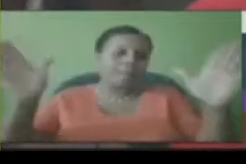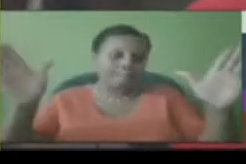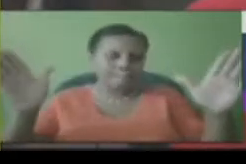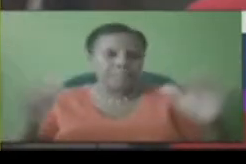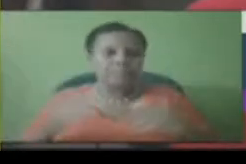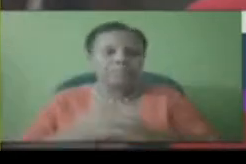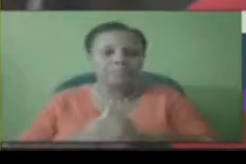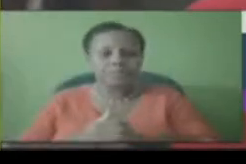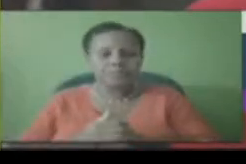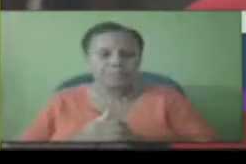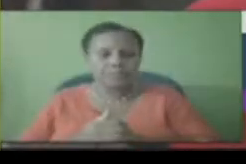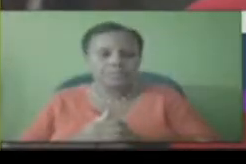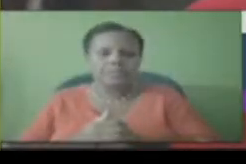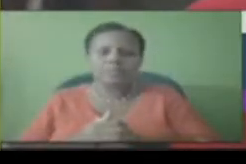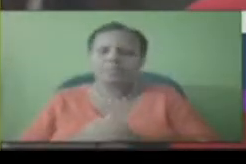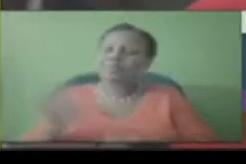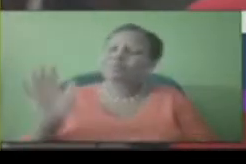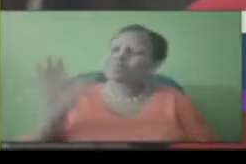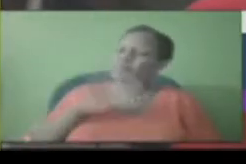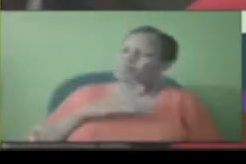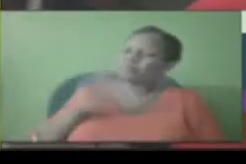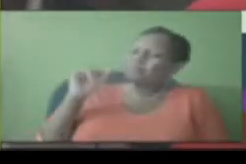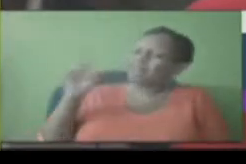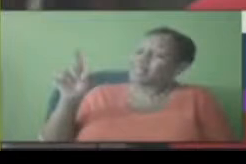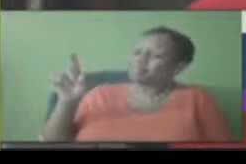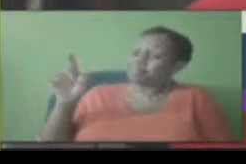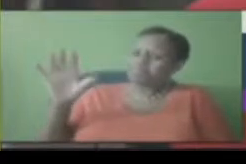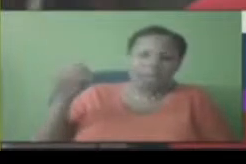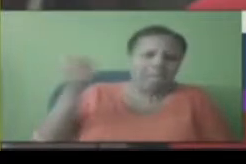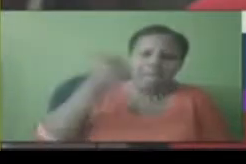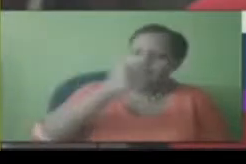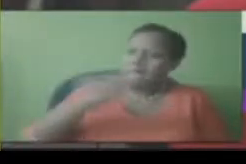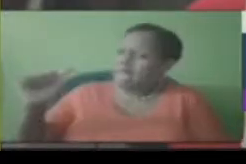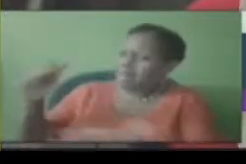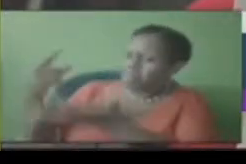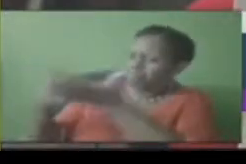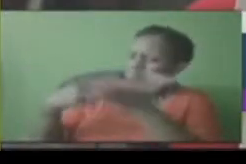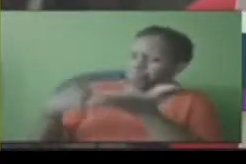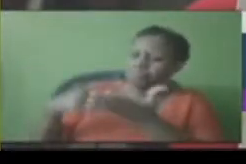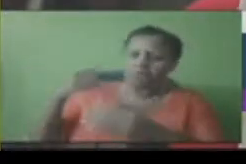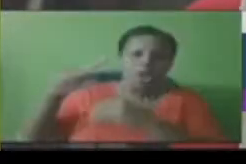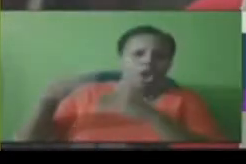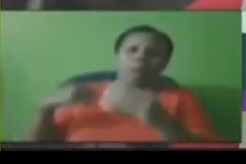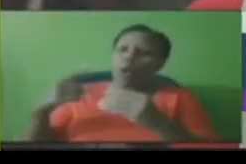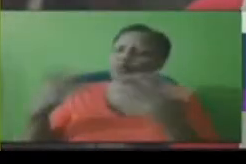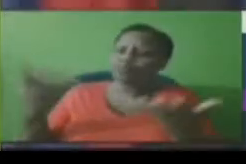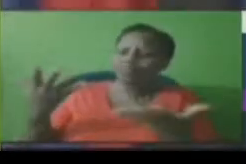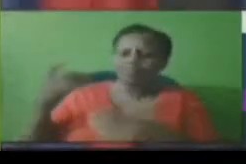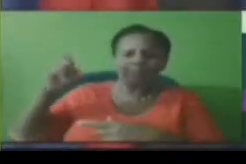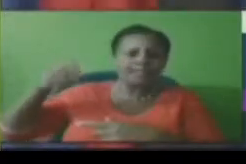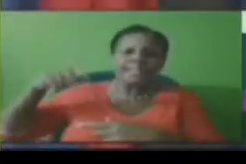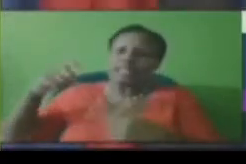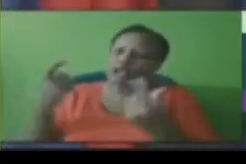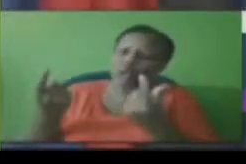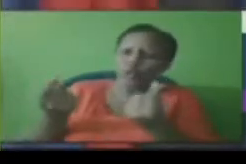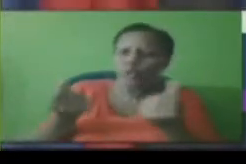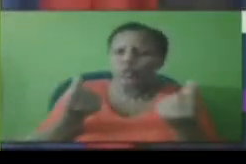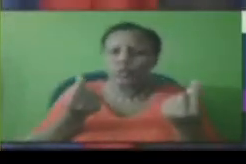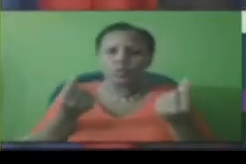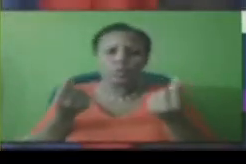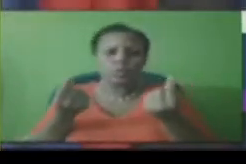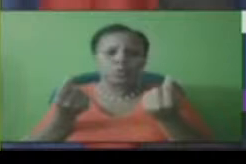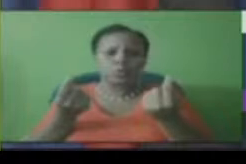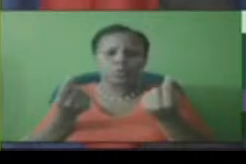discussions taken place about what is going to be needed to recover that post-lockdown? A lot of discussion. A lot.